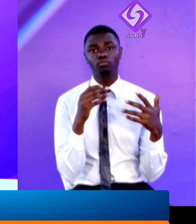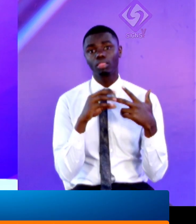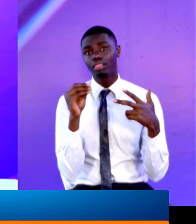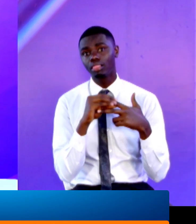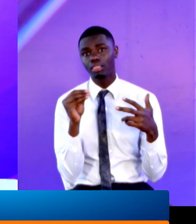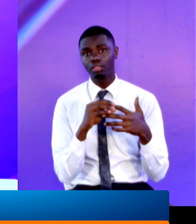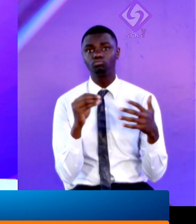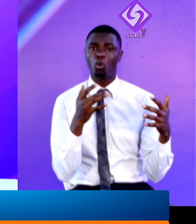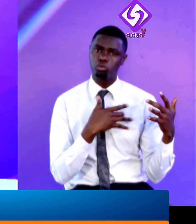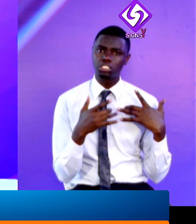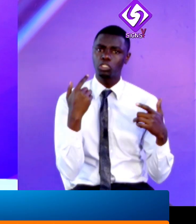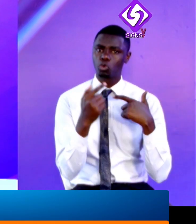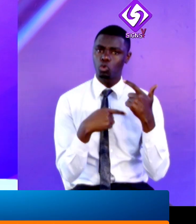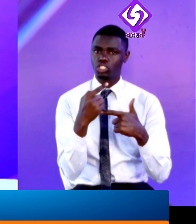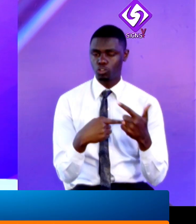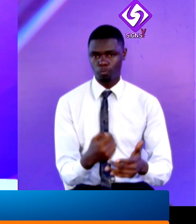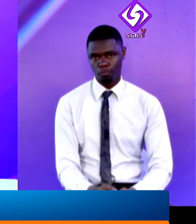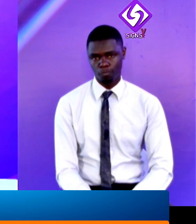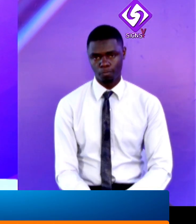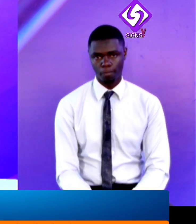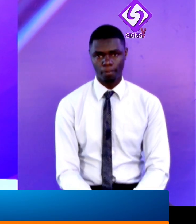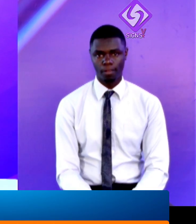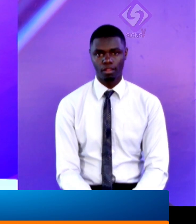under consideration.